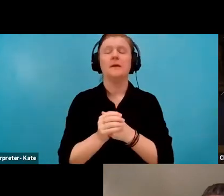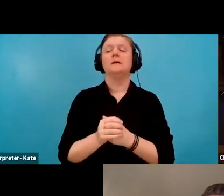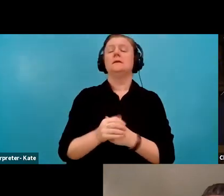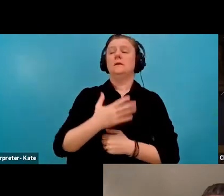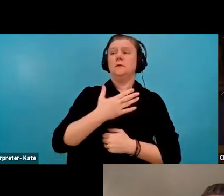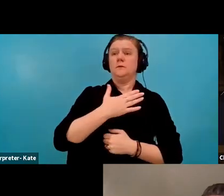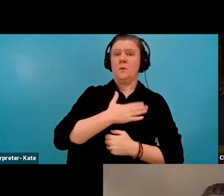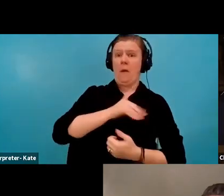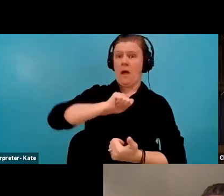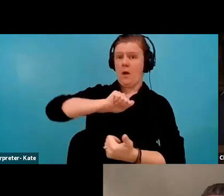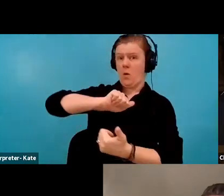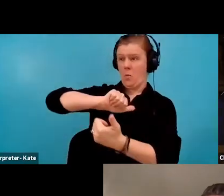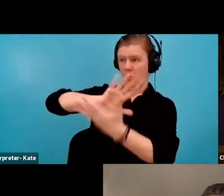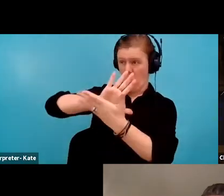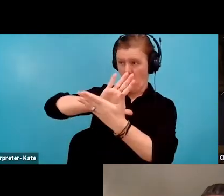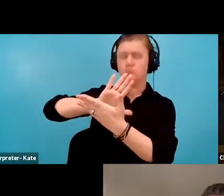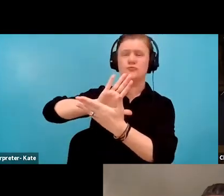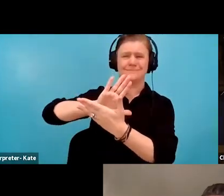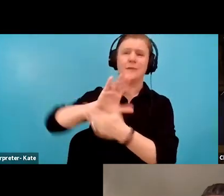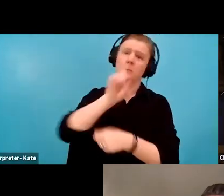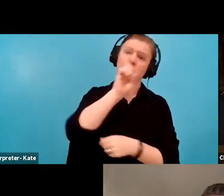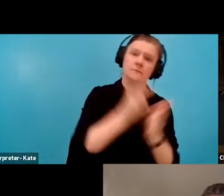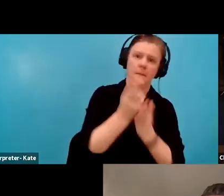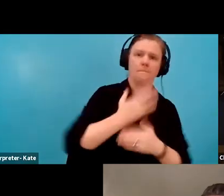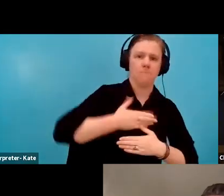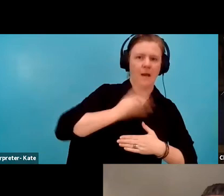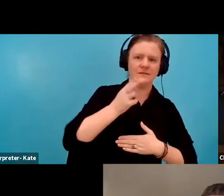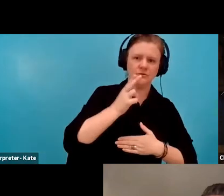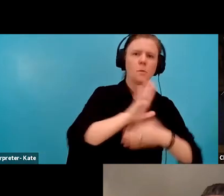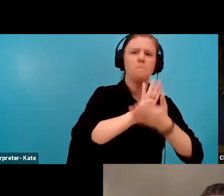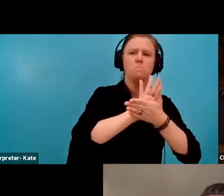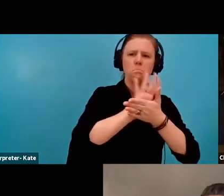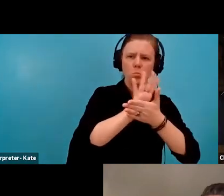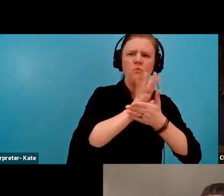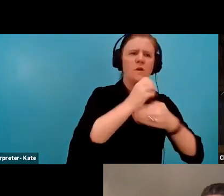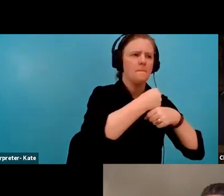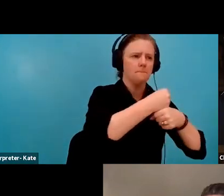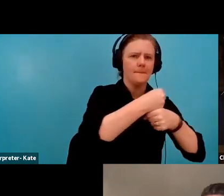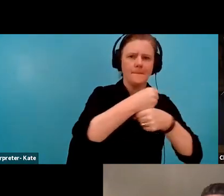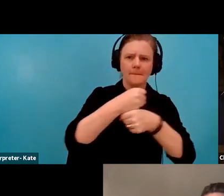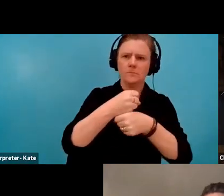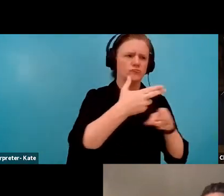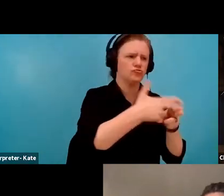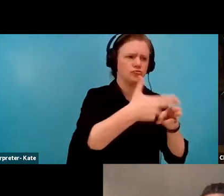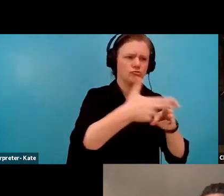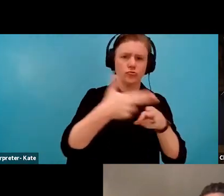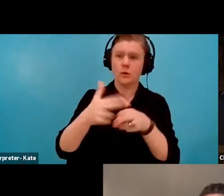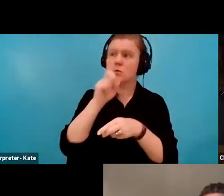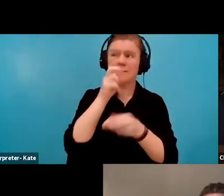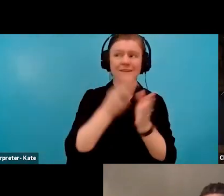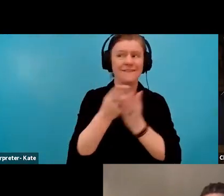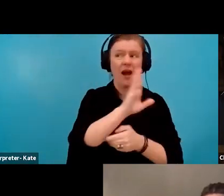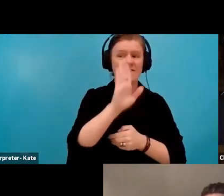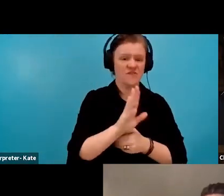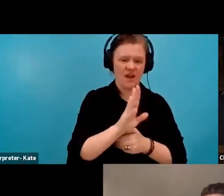filmmaker who has made a bunch of short films from a perspective that did not ask myself those questions. I